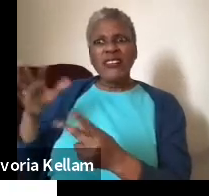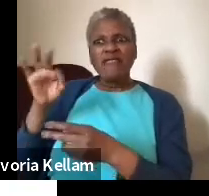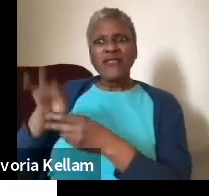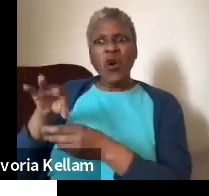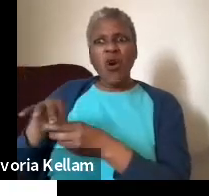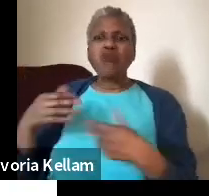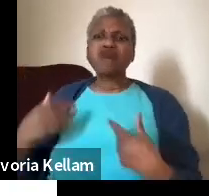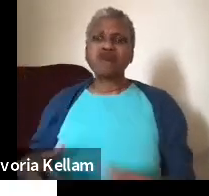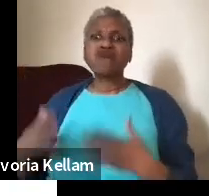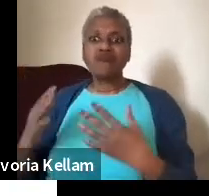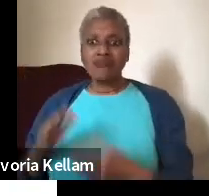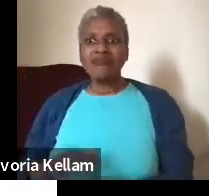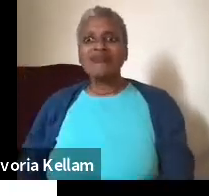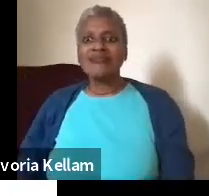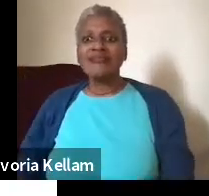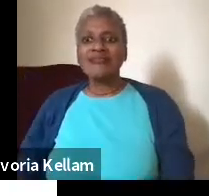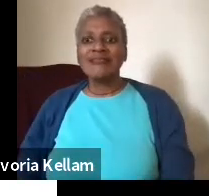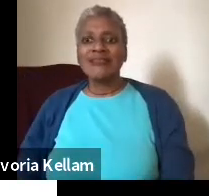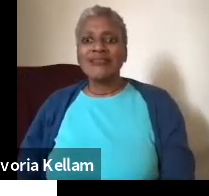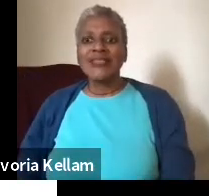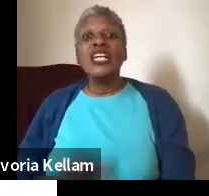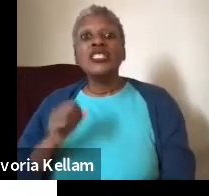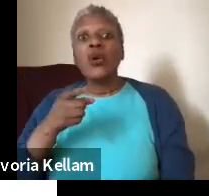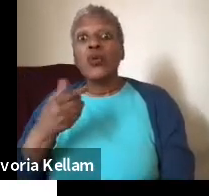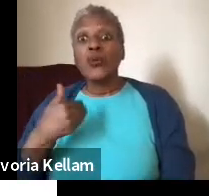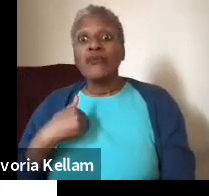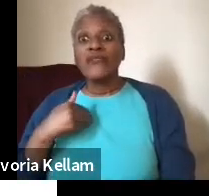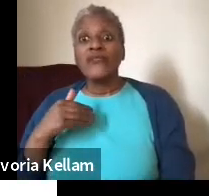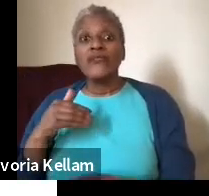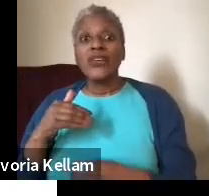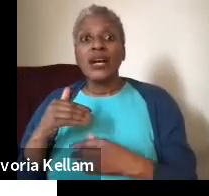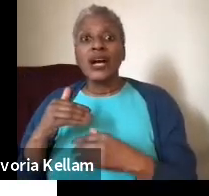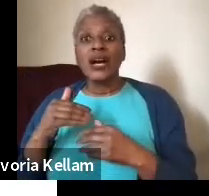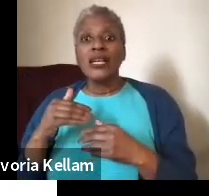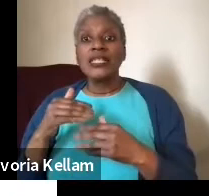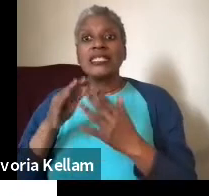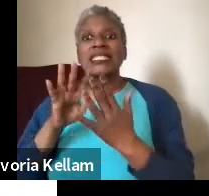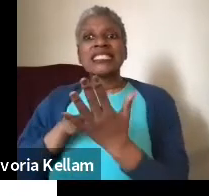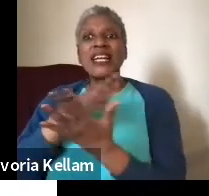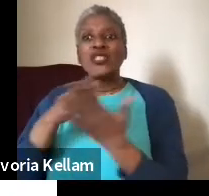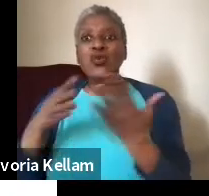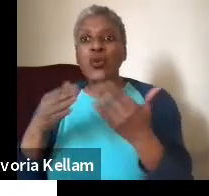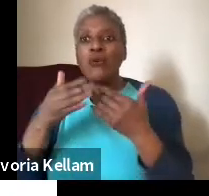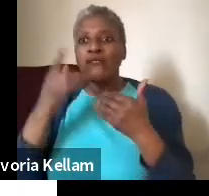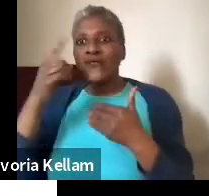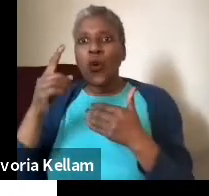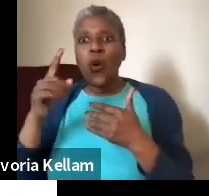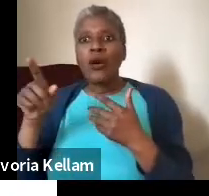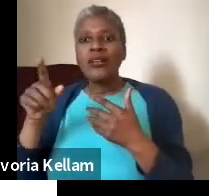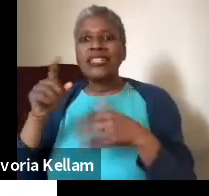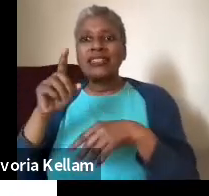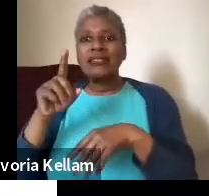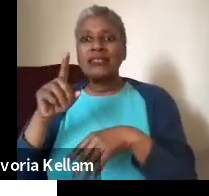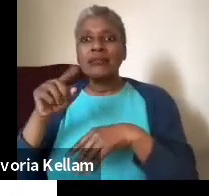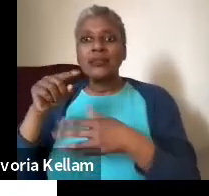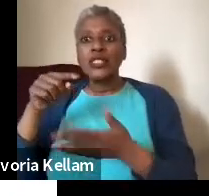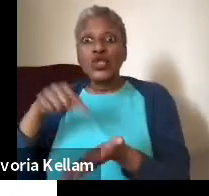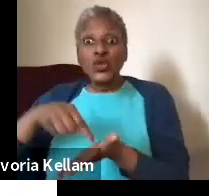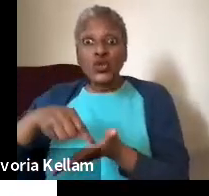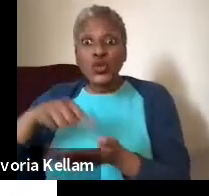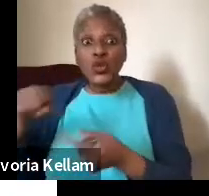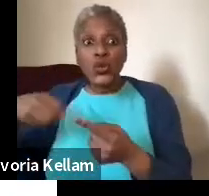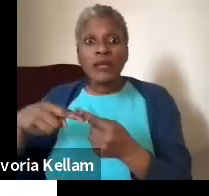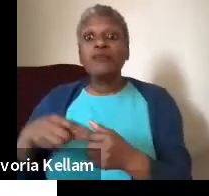So this is a timeline. Applications are open in February until the last day, midnight on the 28th